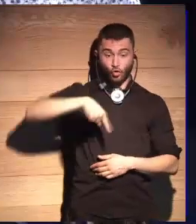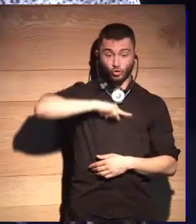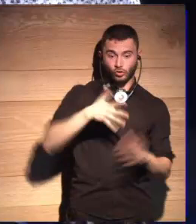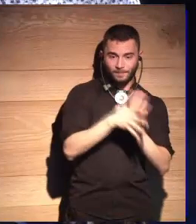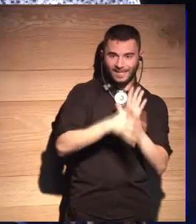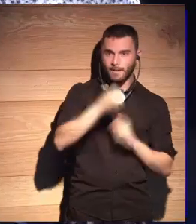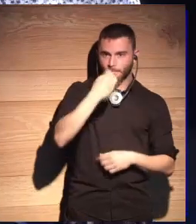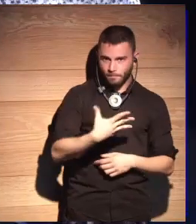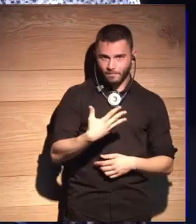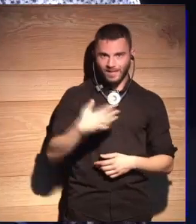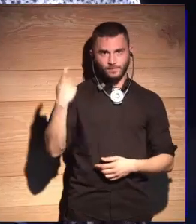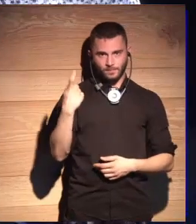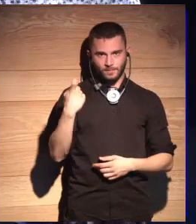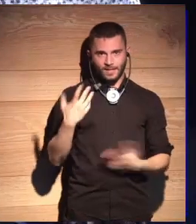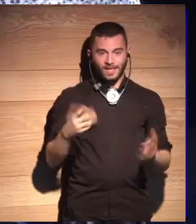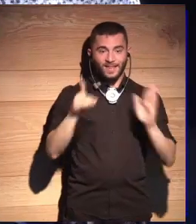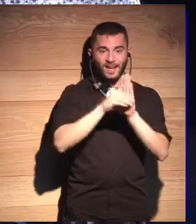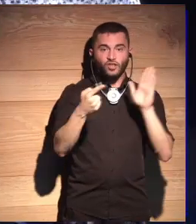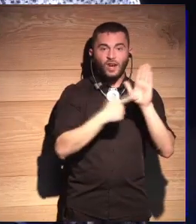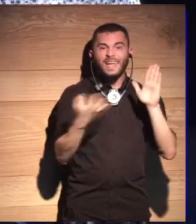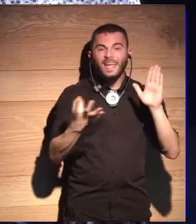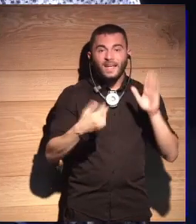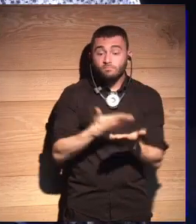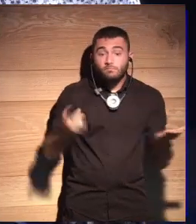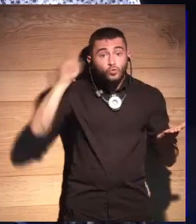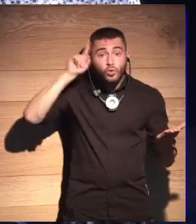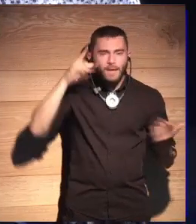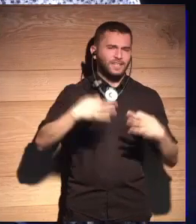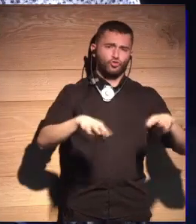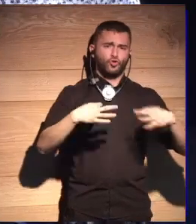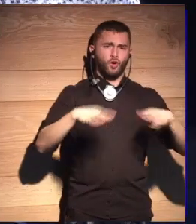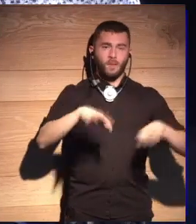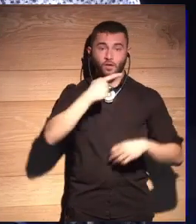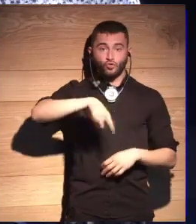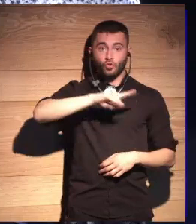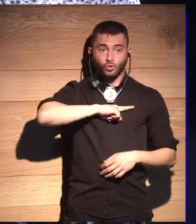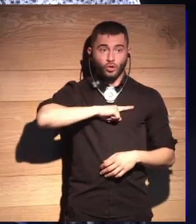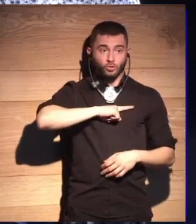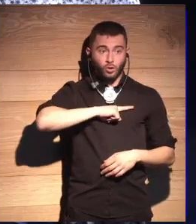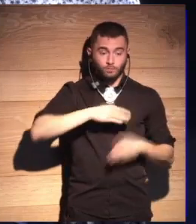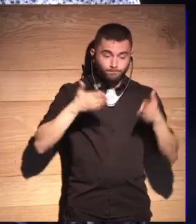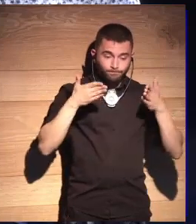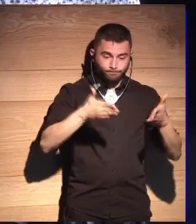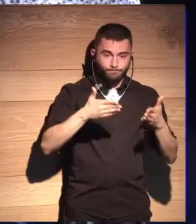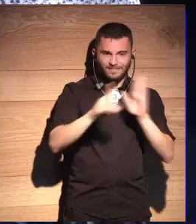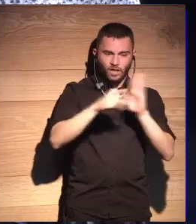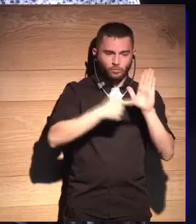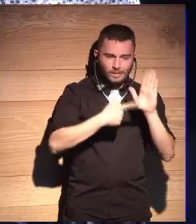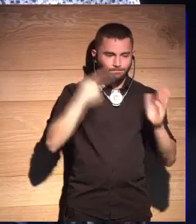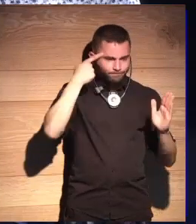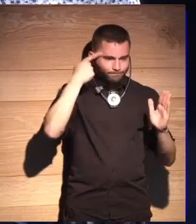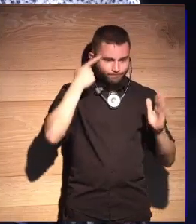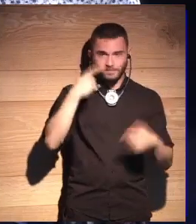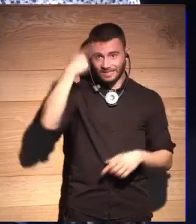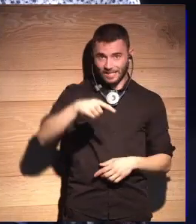news, we need to first explain what things, what concepts like royal decrees are. And we, of course, are accustomed